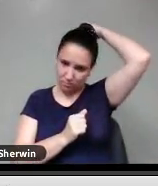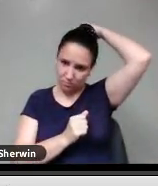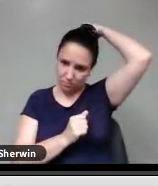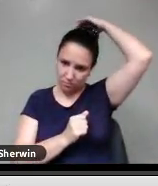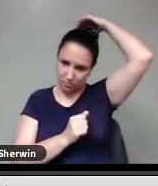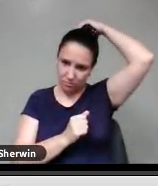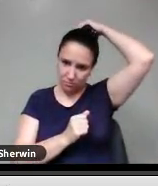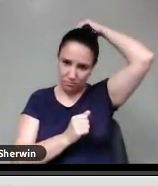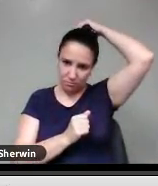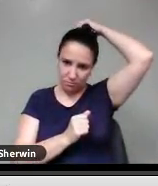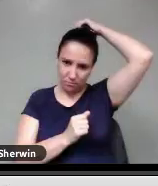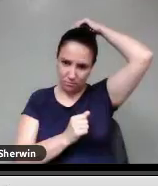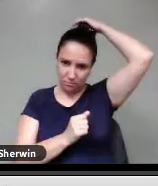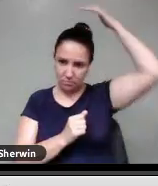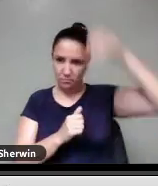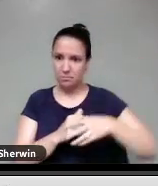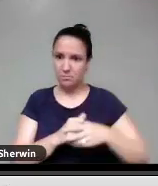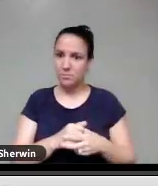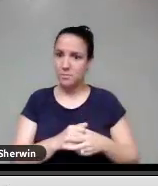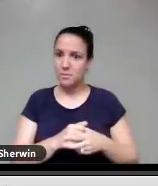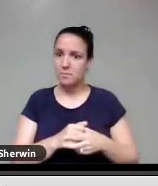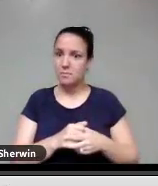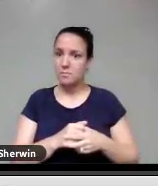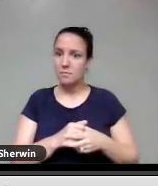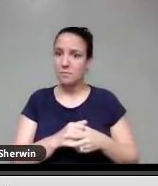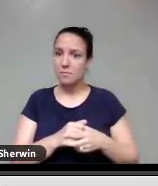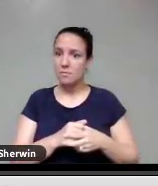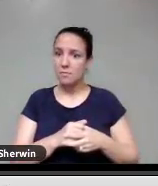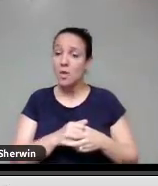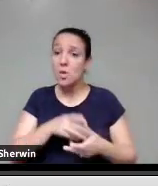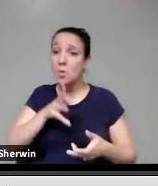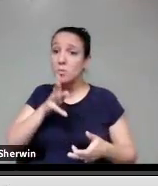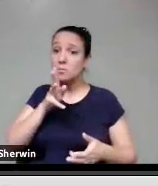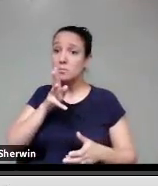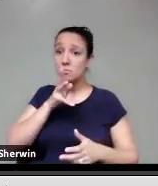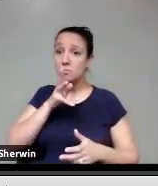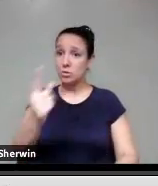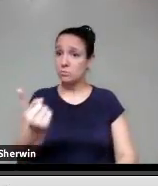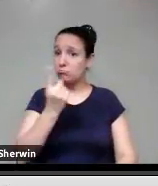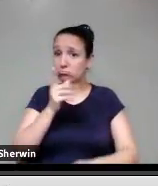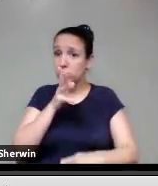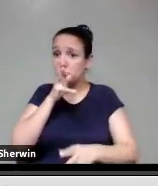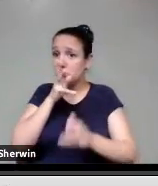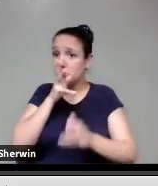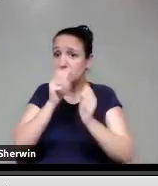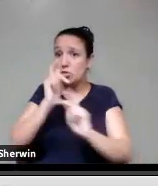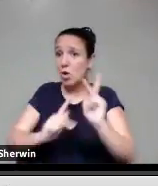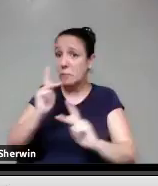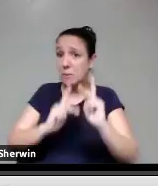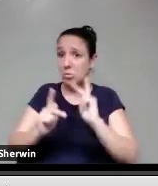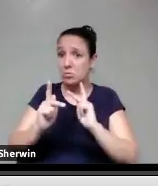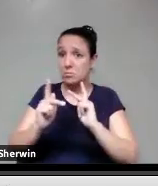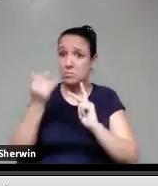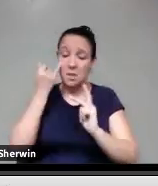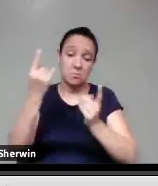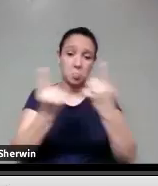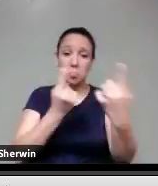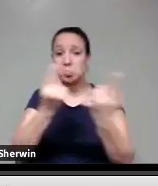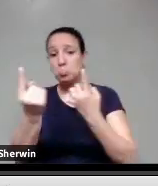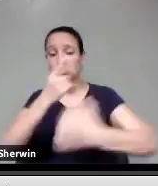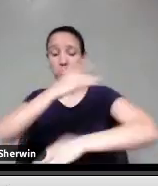serve us. The circulation desk, absolutely. Talk to people, right? You could do a paper survey at the circulation desk. You could actually, as Jamie